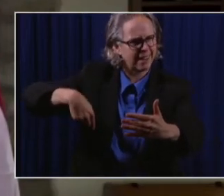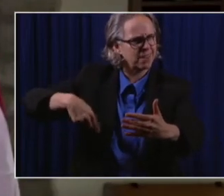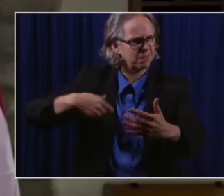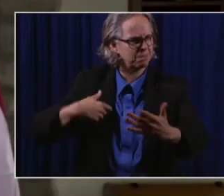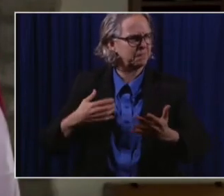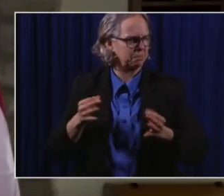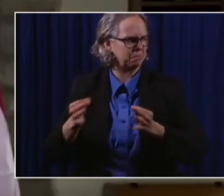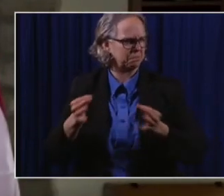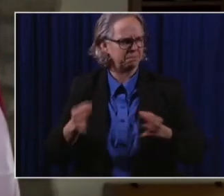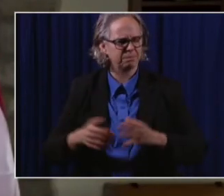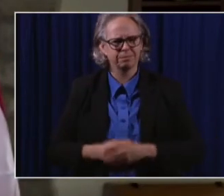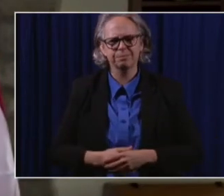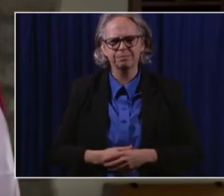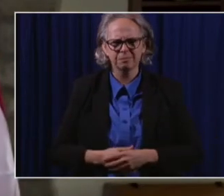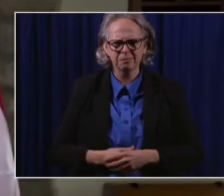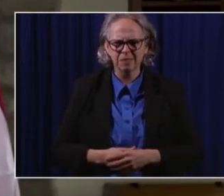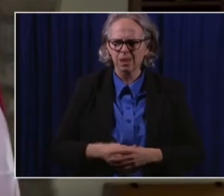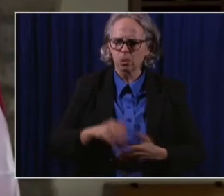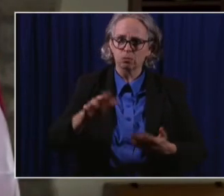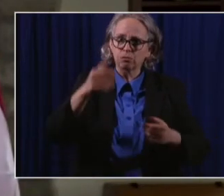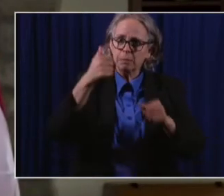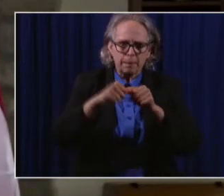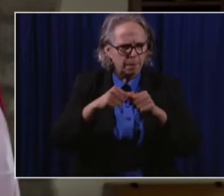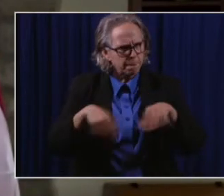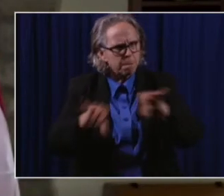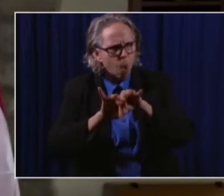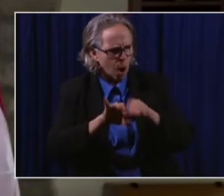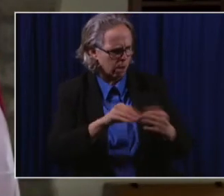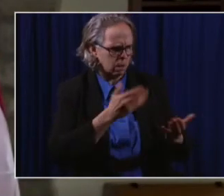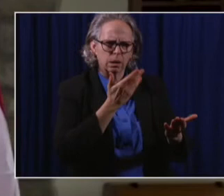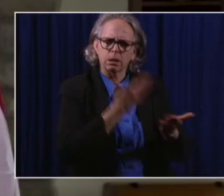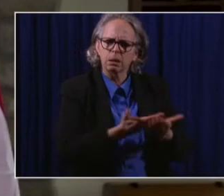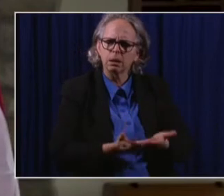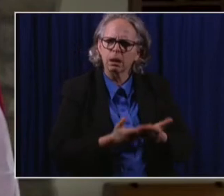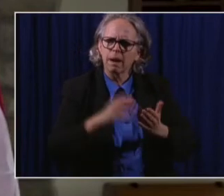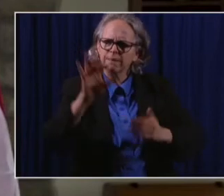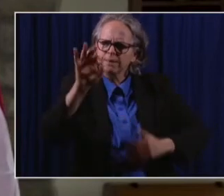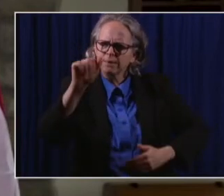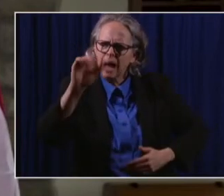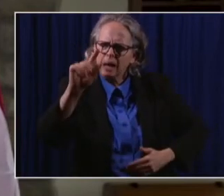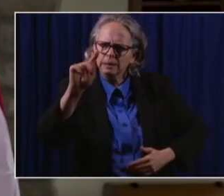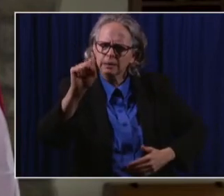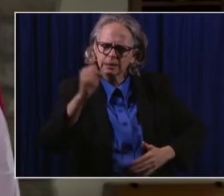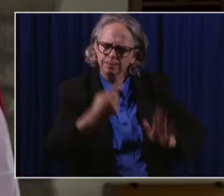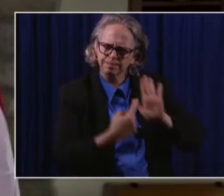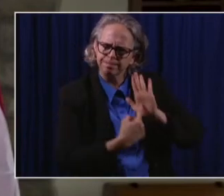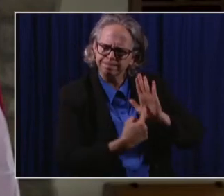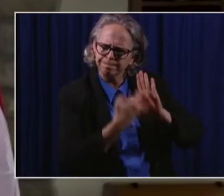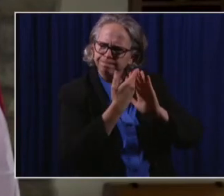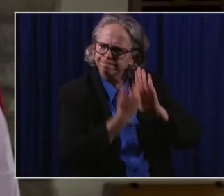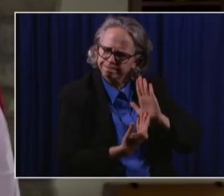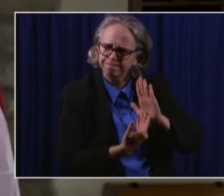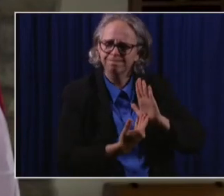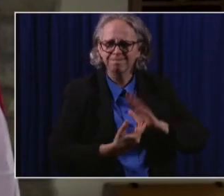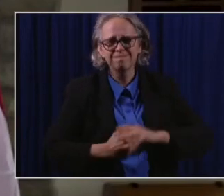essential facts are. Then I would like to briefly talk about what I believe that we have learned in the